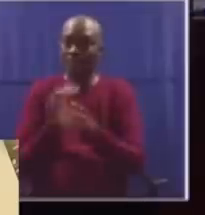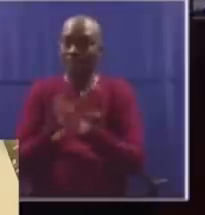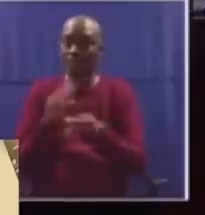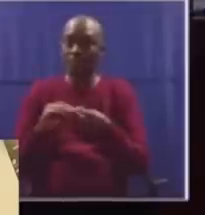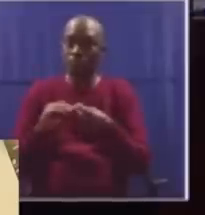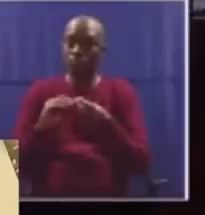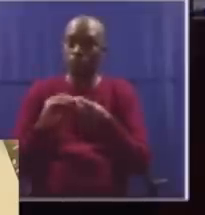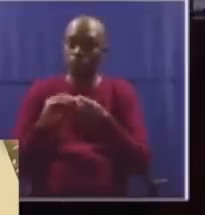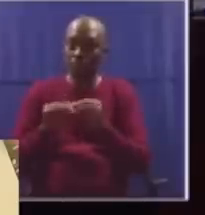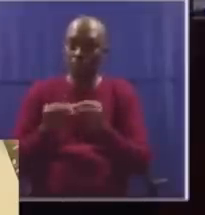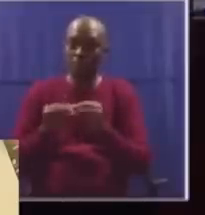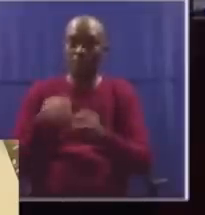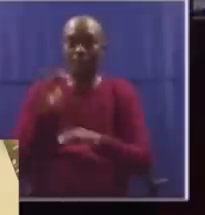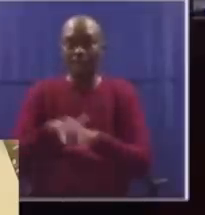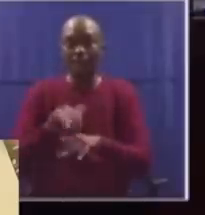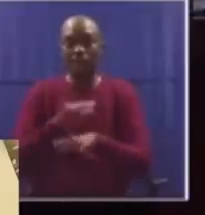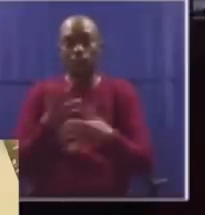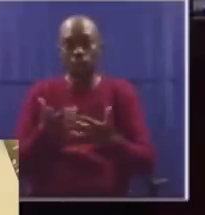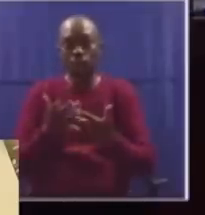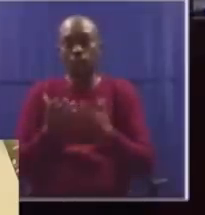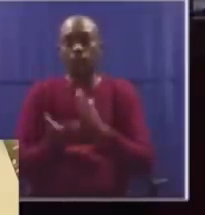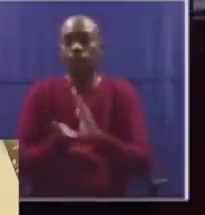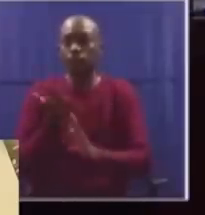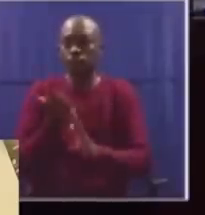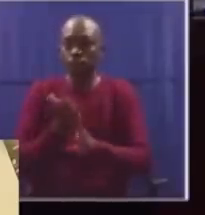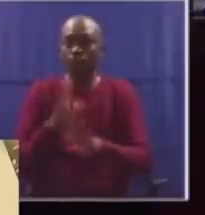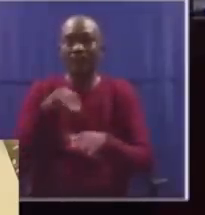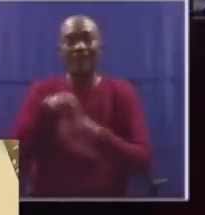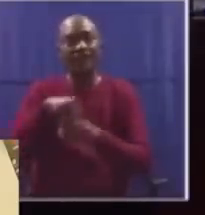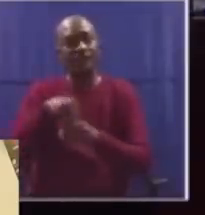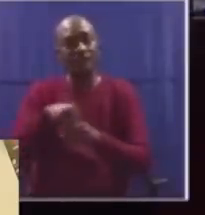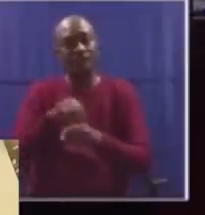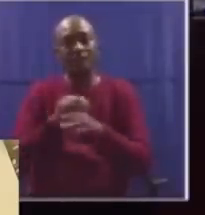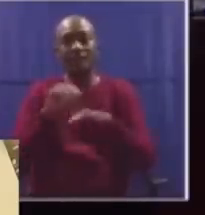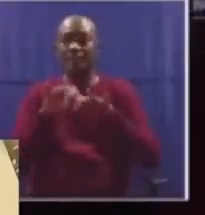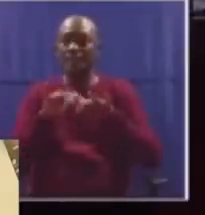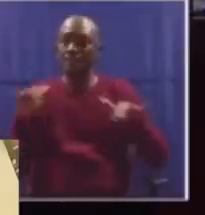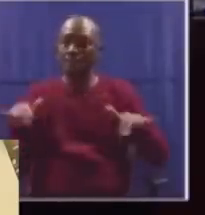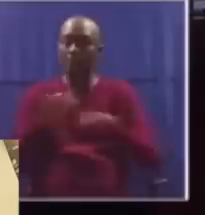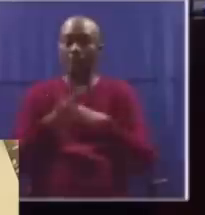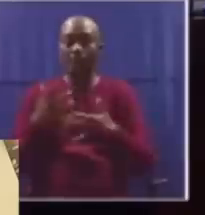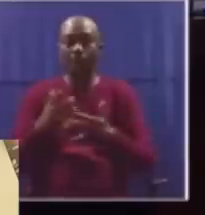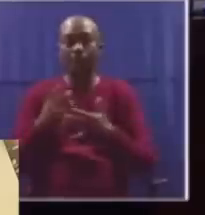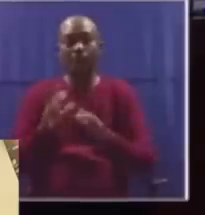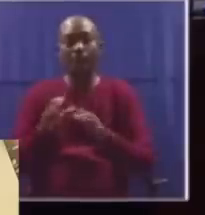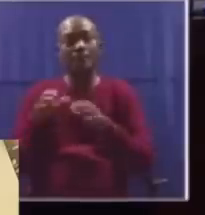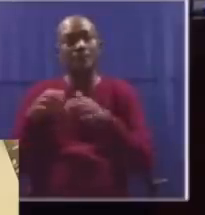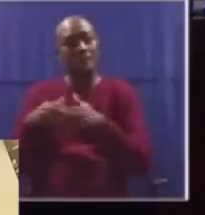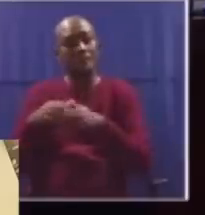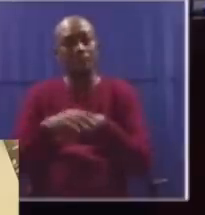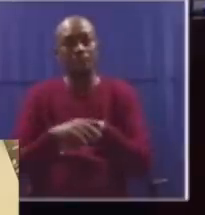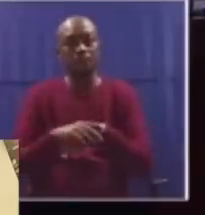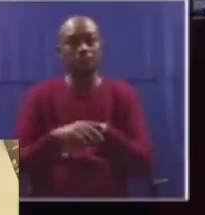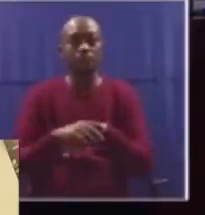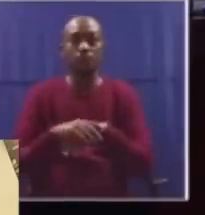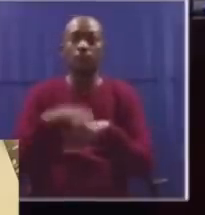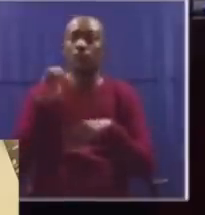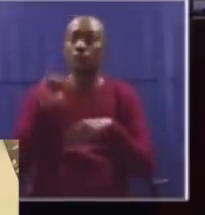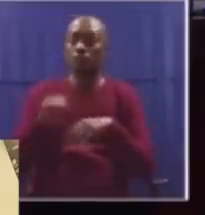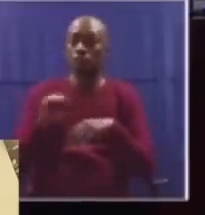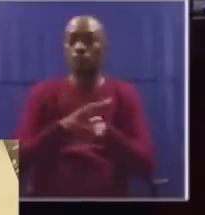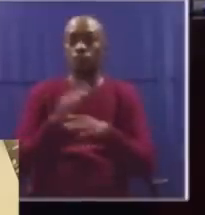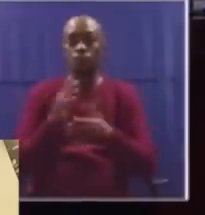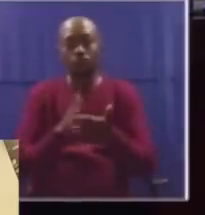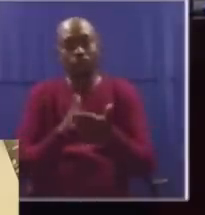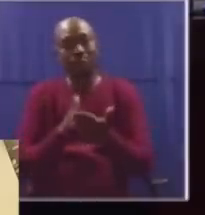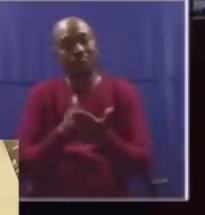created that will encourage private investment in the public health sector. Your determination to